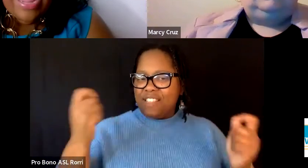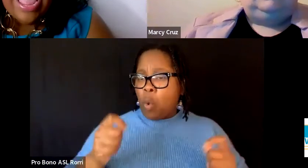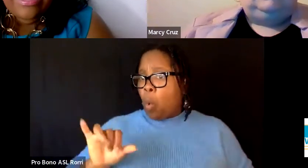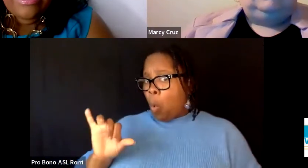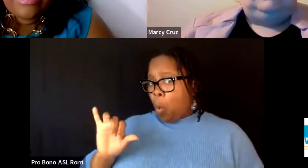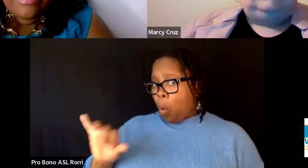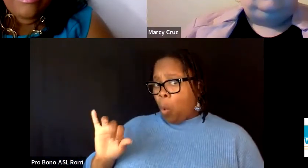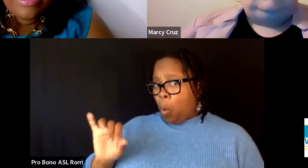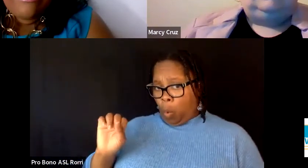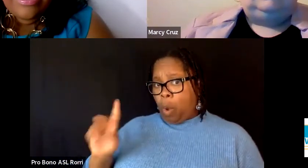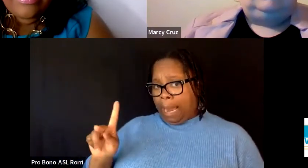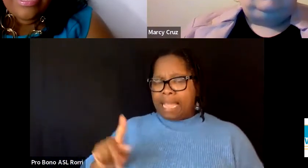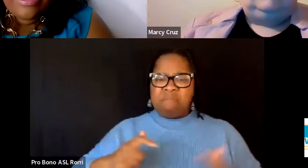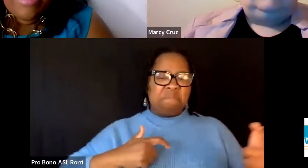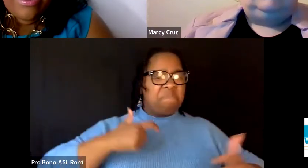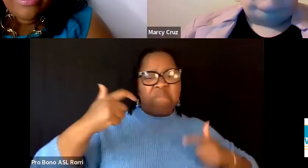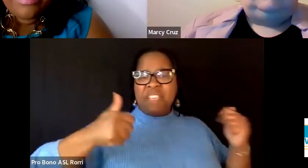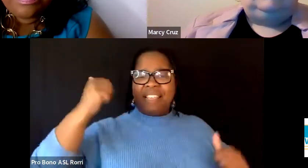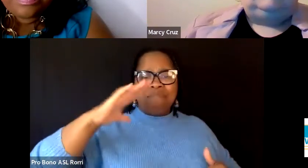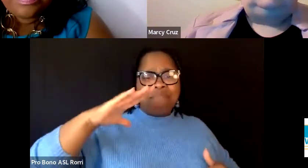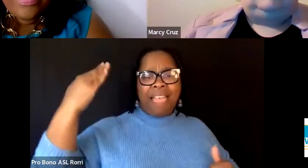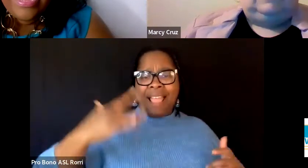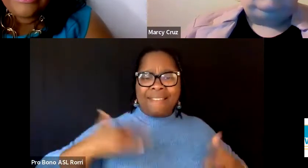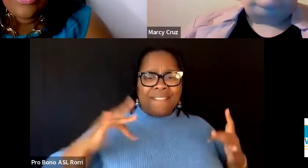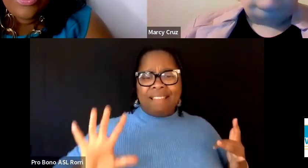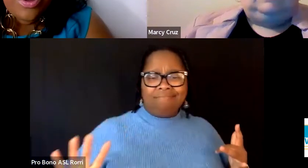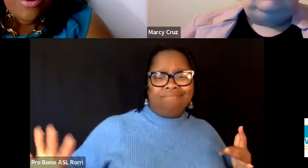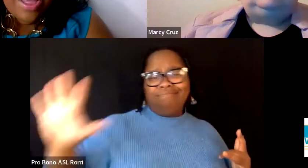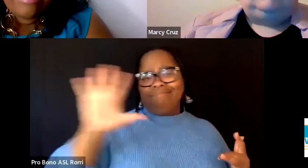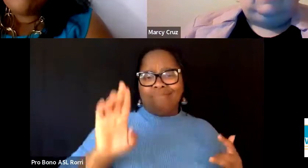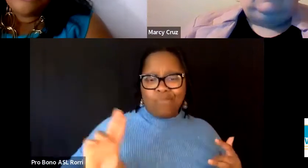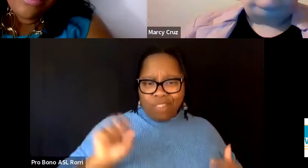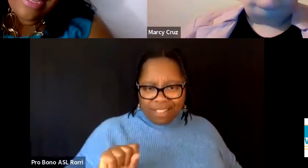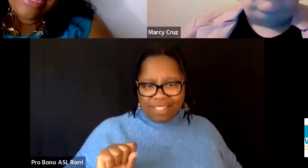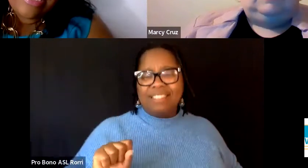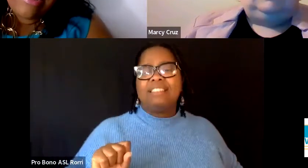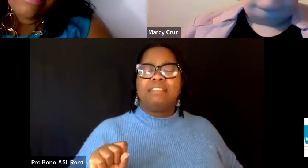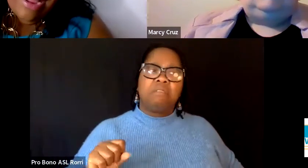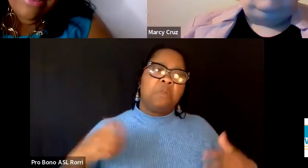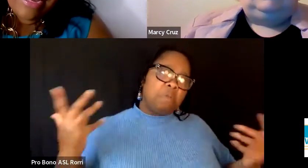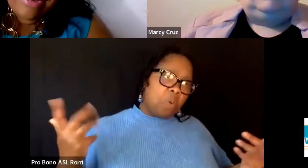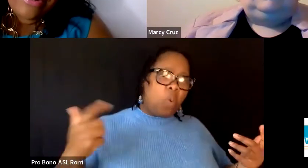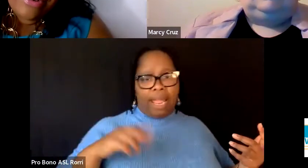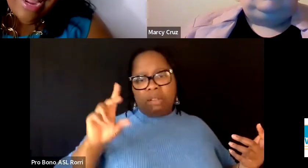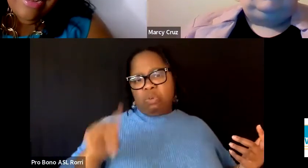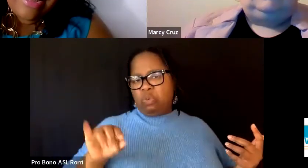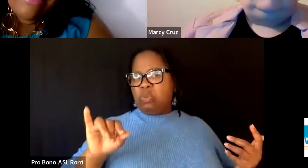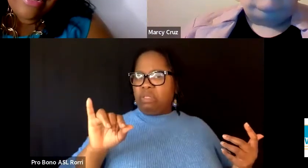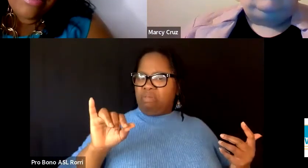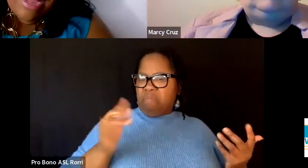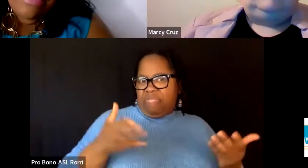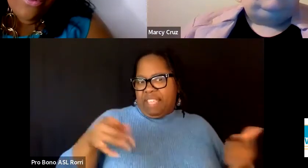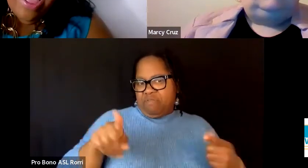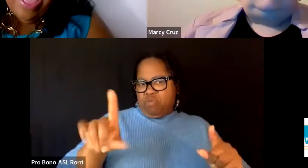biggest Black event in America. And so, I do things down there during that